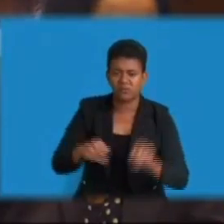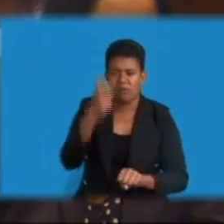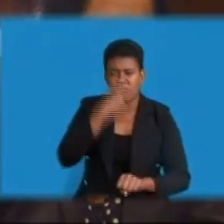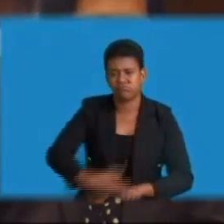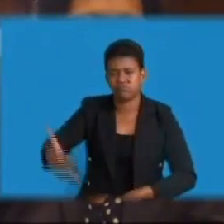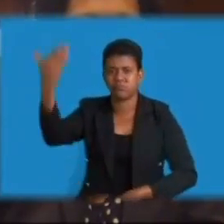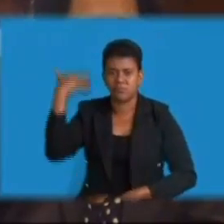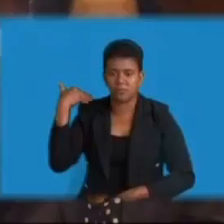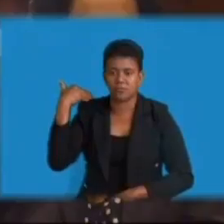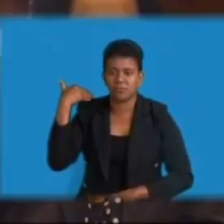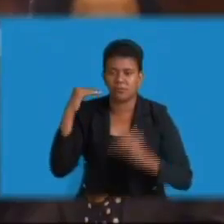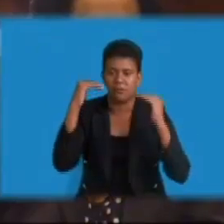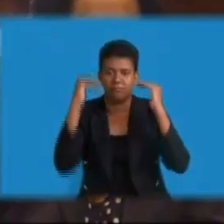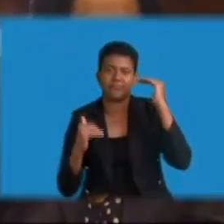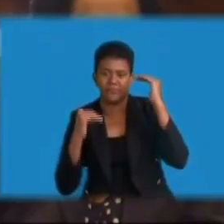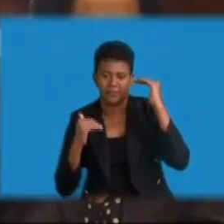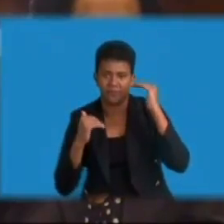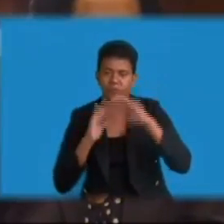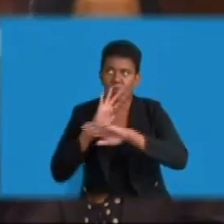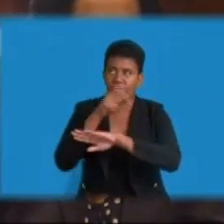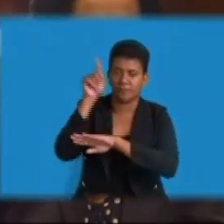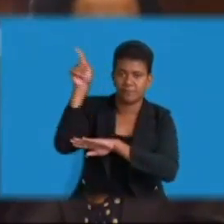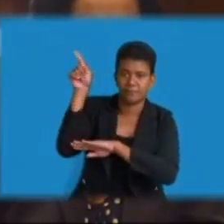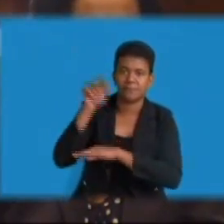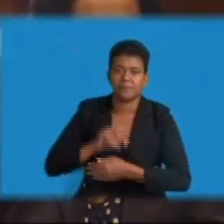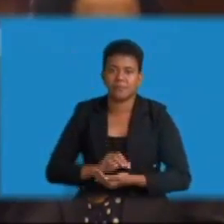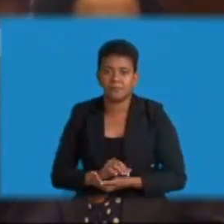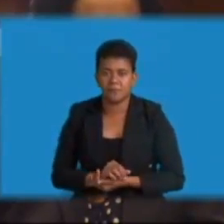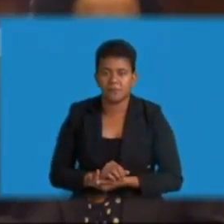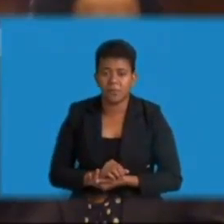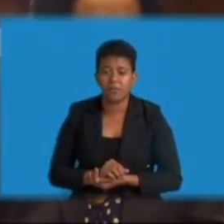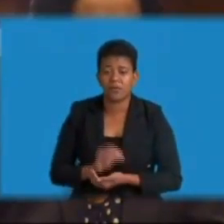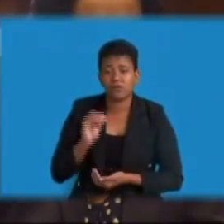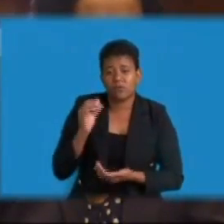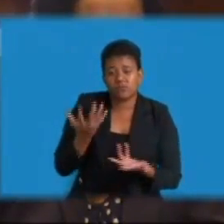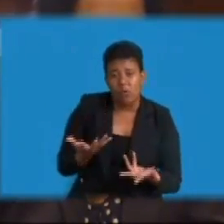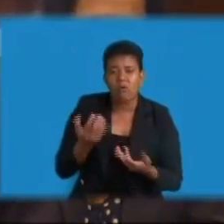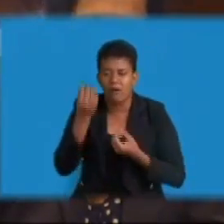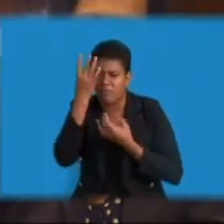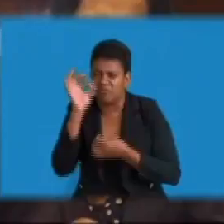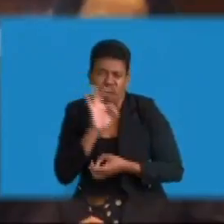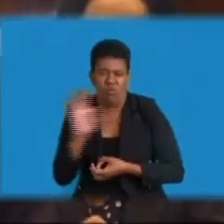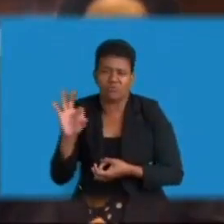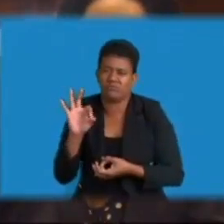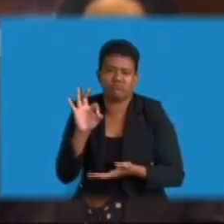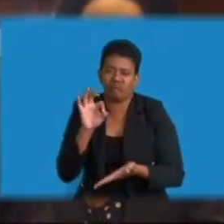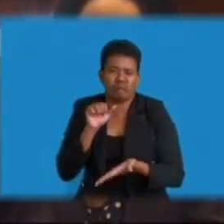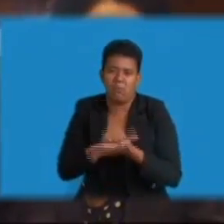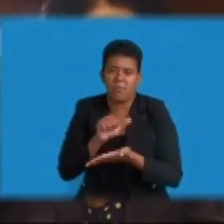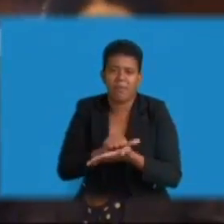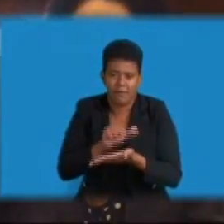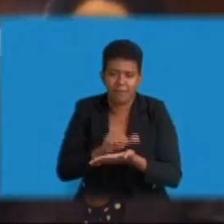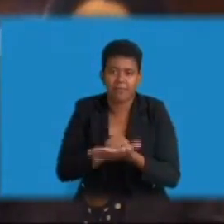international standards, and so it affects the accuracy of it. The Ministry, Madam Speaker, has